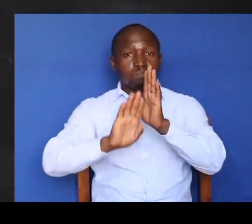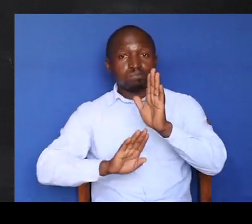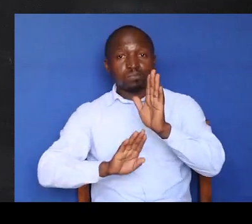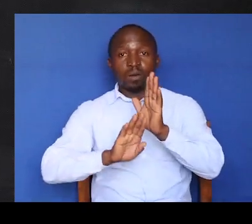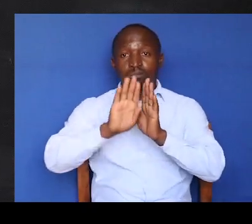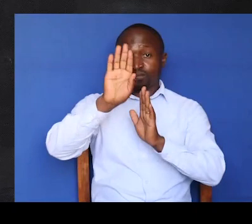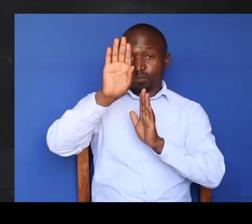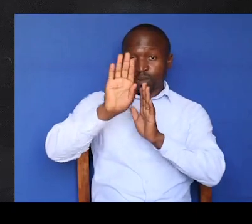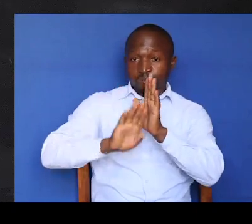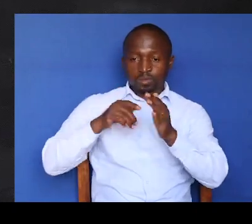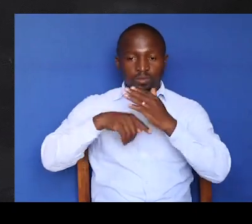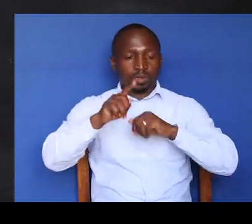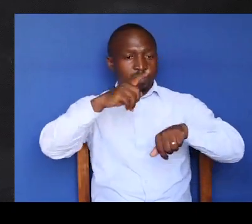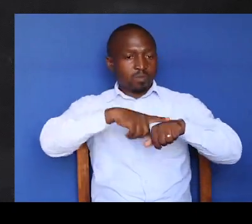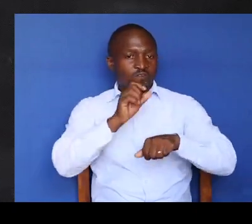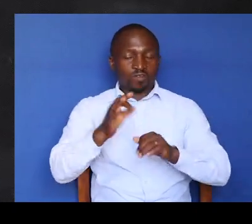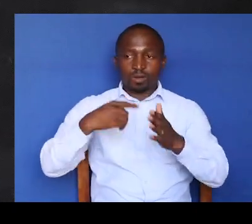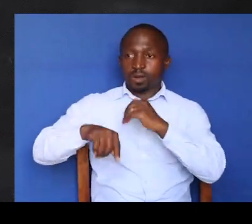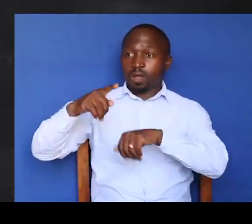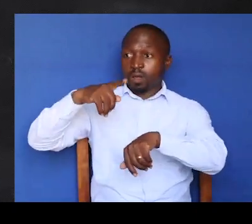As in certain periods in a year,